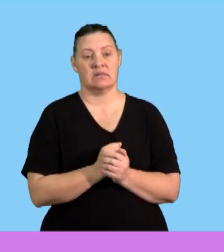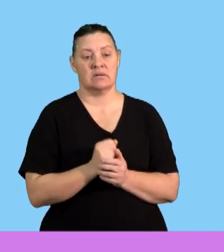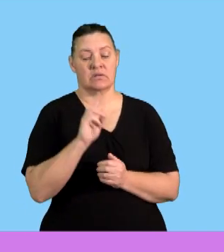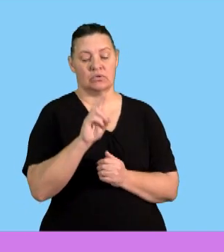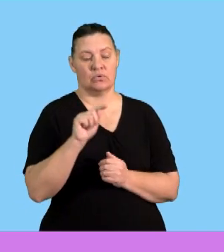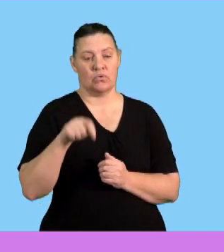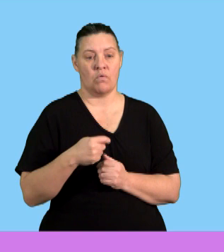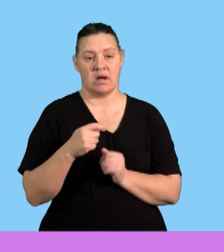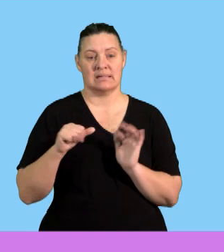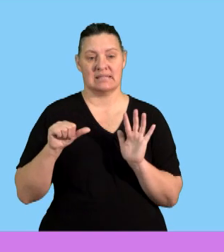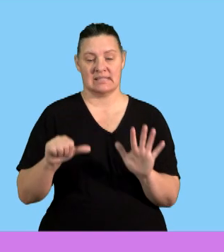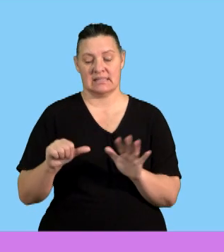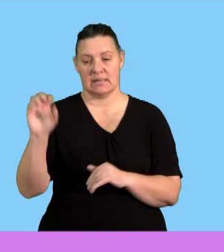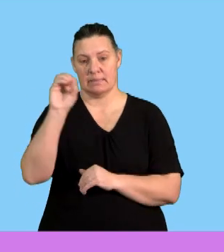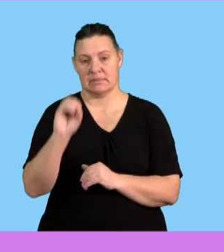times by